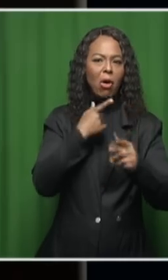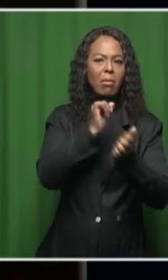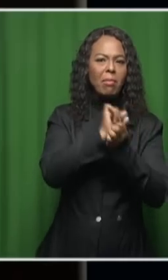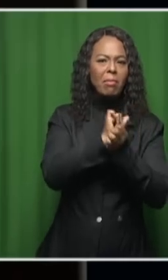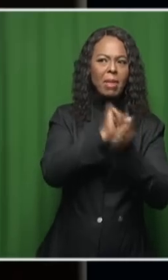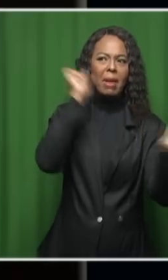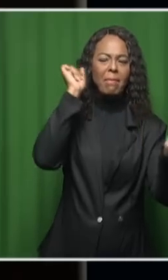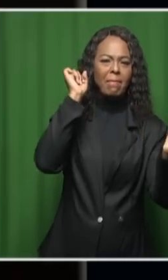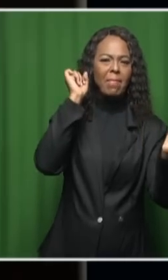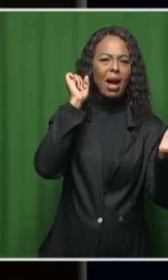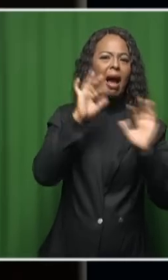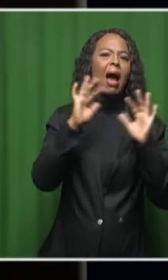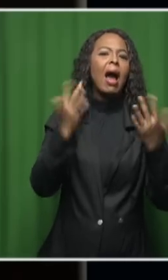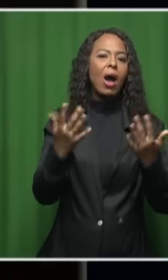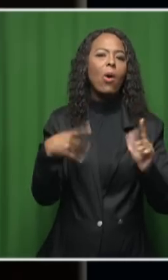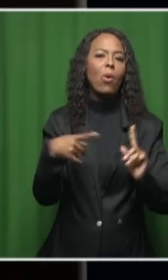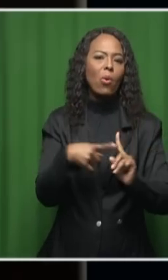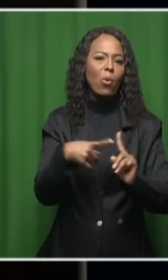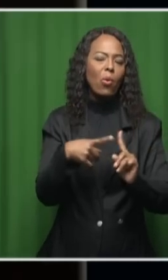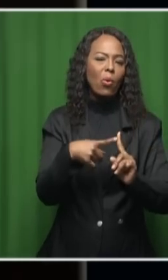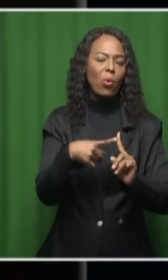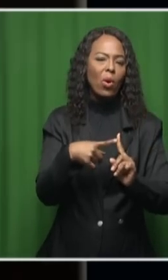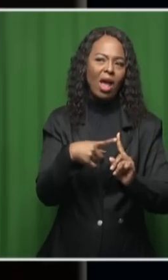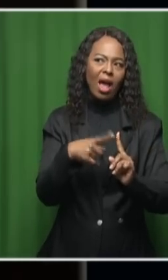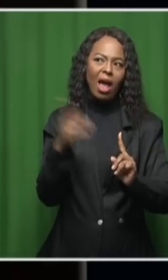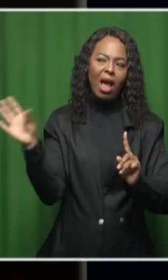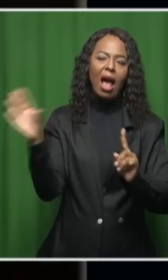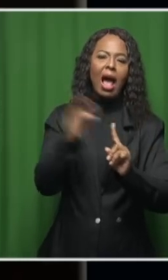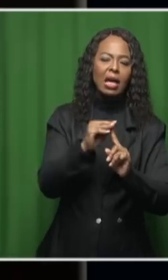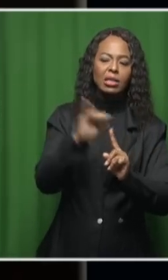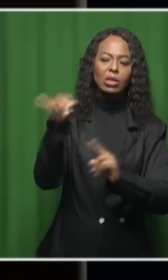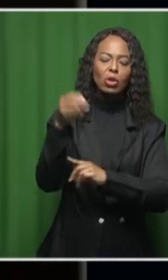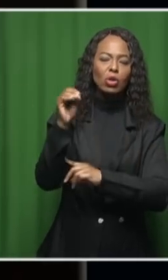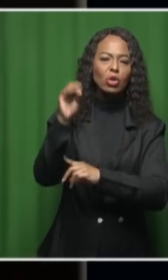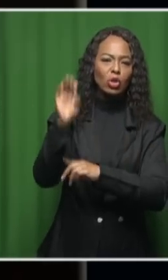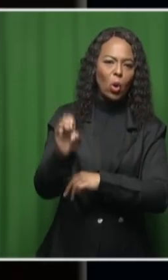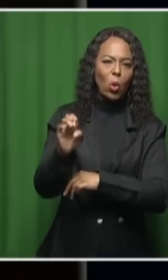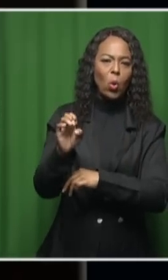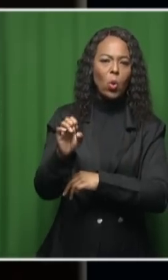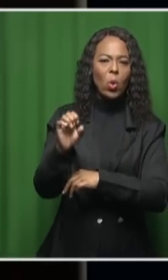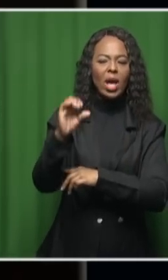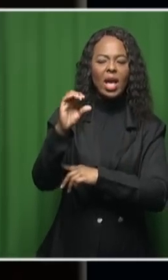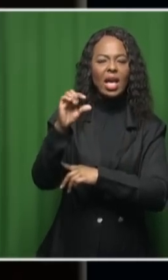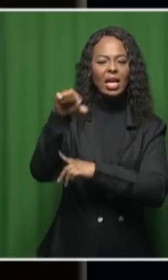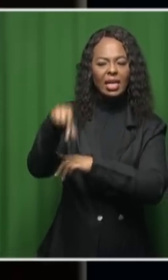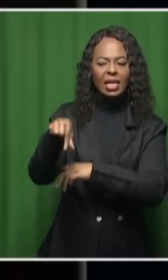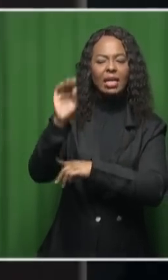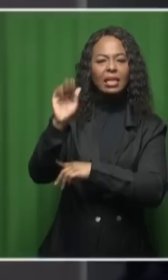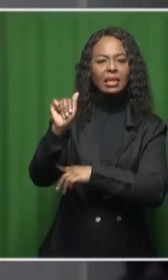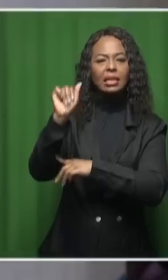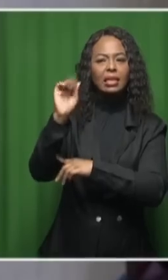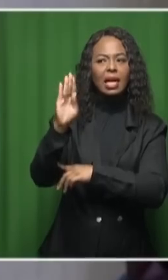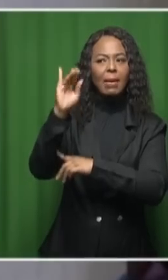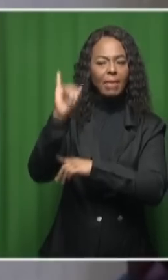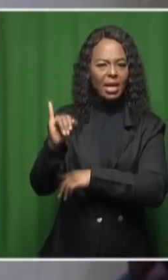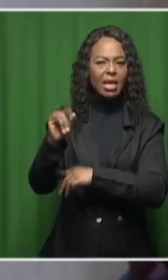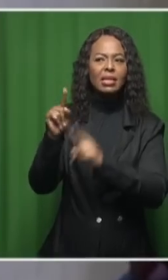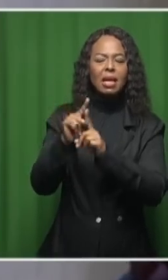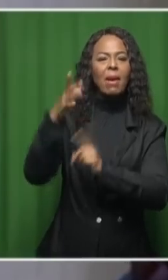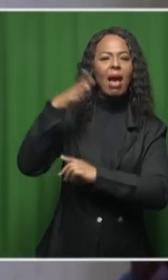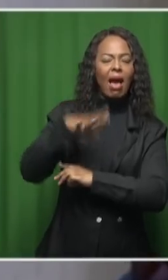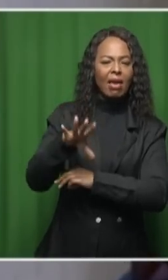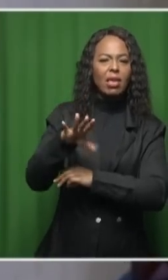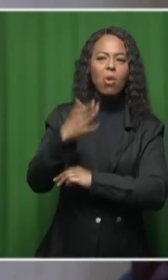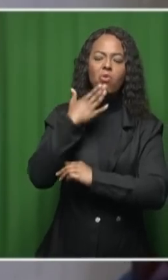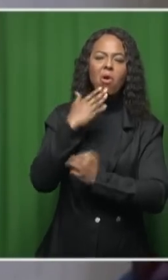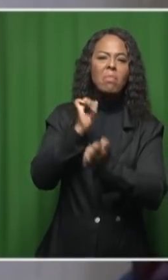prison, she was asked by Joe Qabi and others who had then been arrested to find